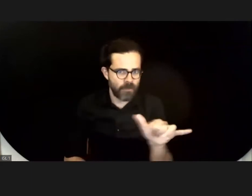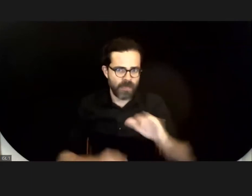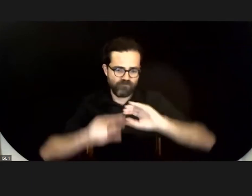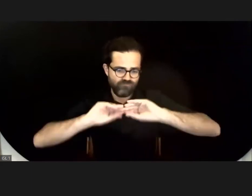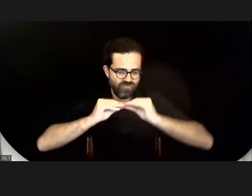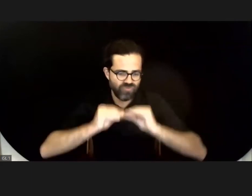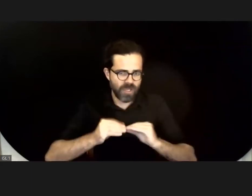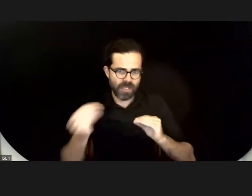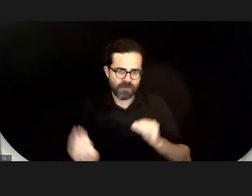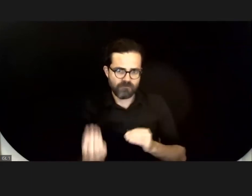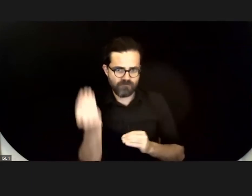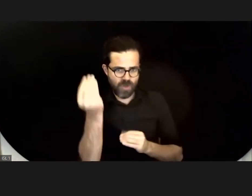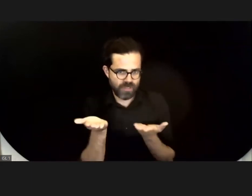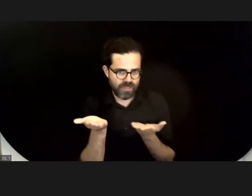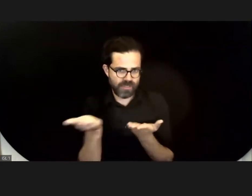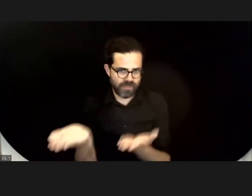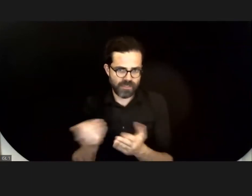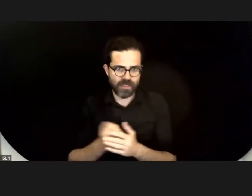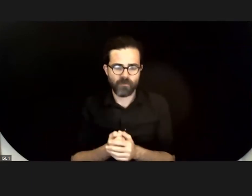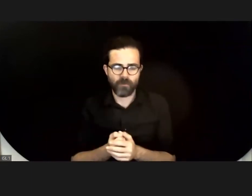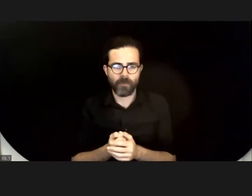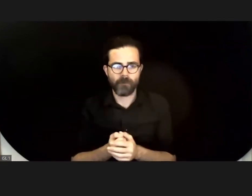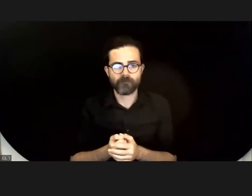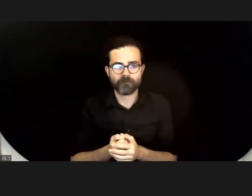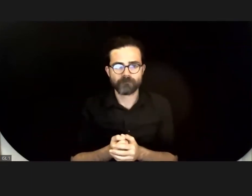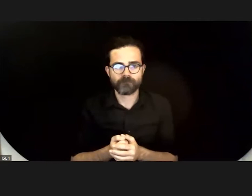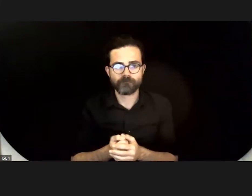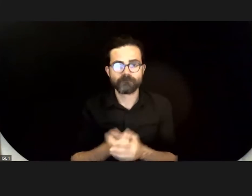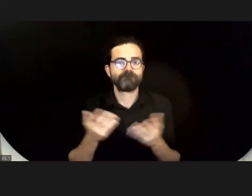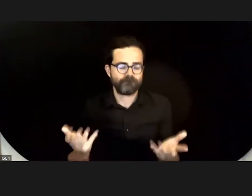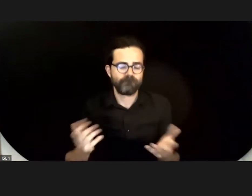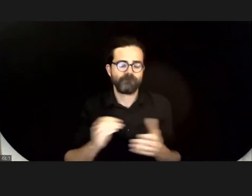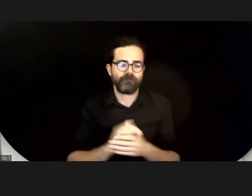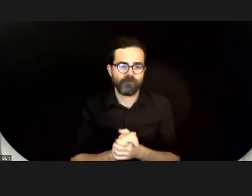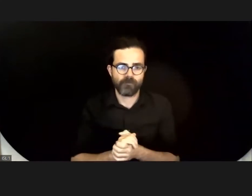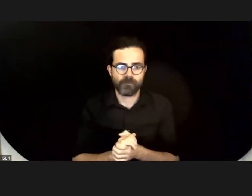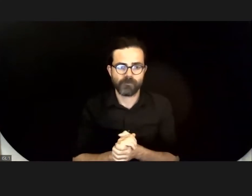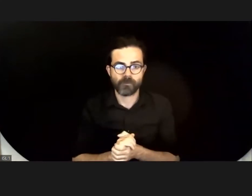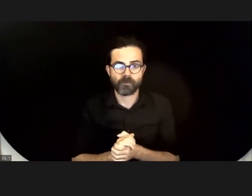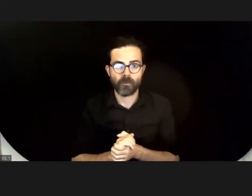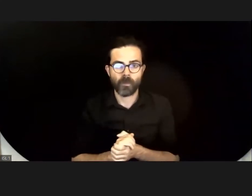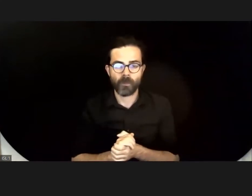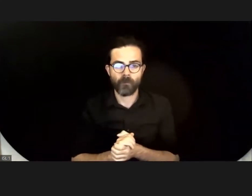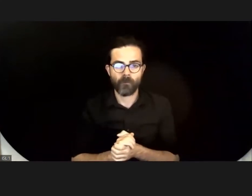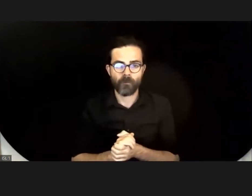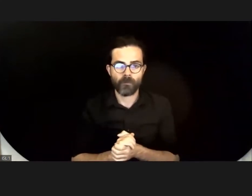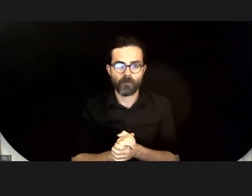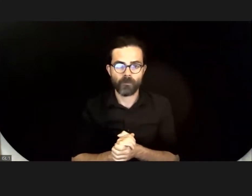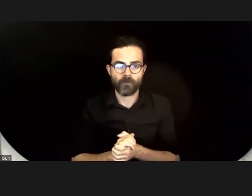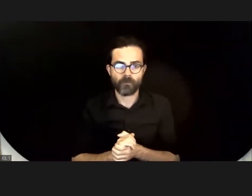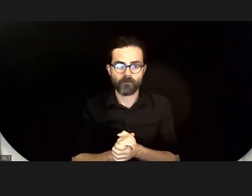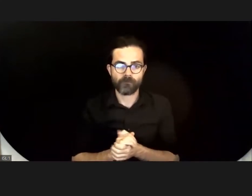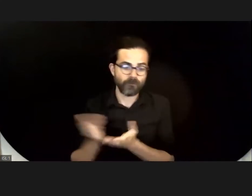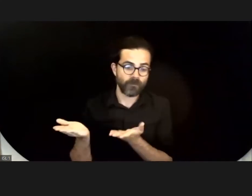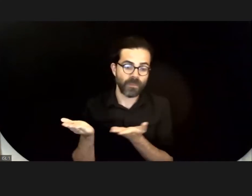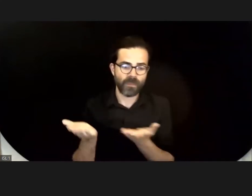So let me take this case of that service based on an app that will help me